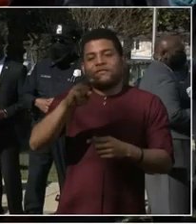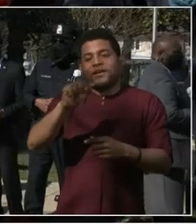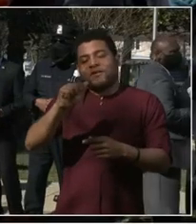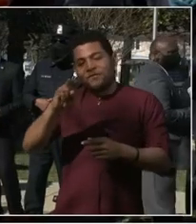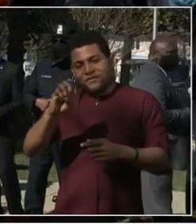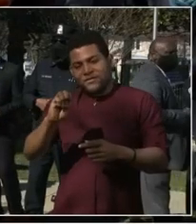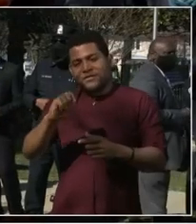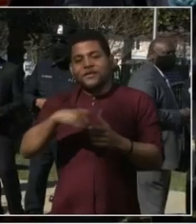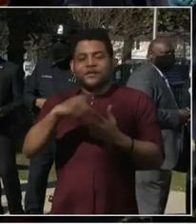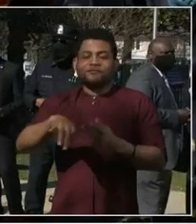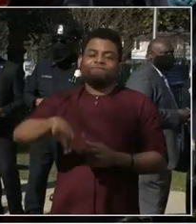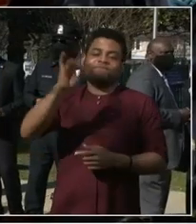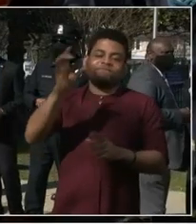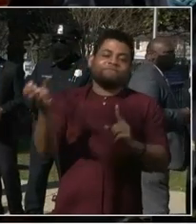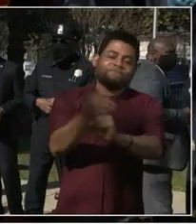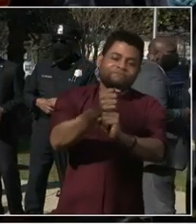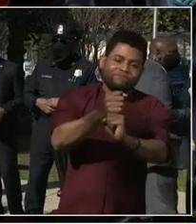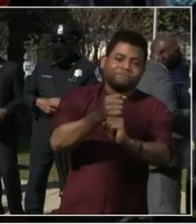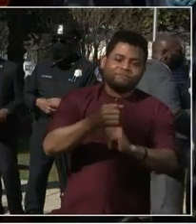arrest.